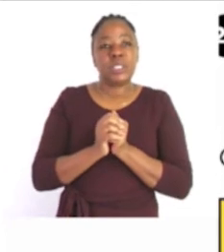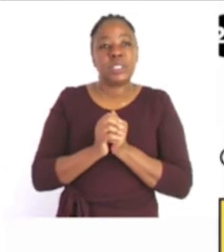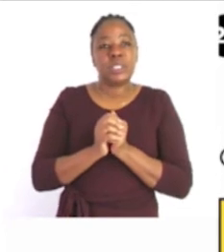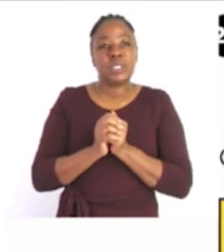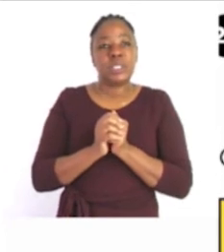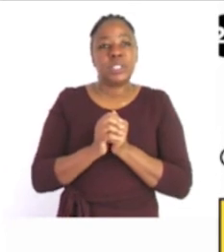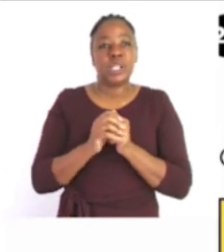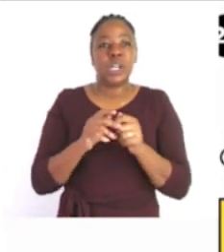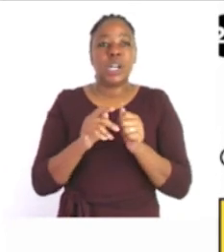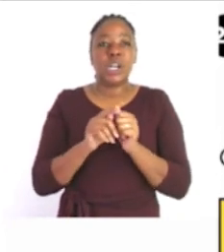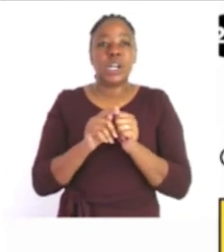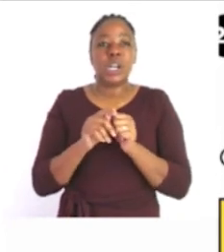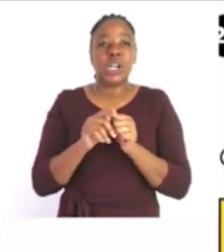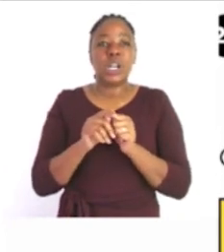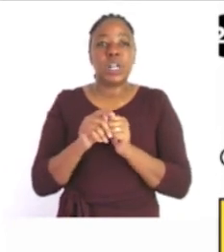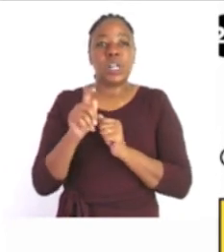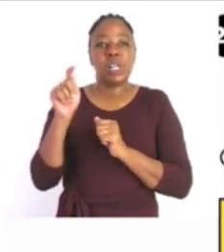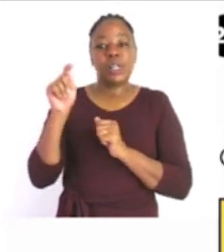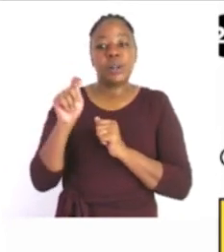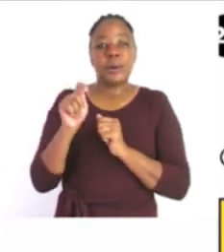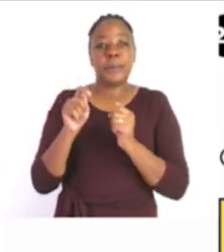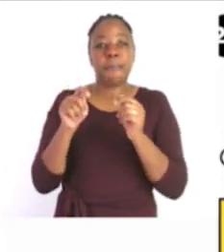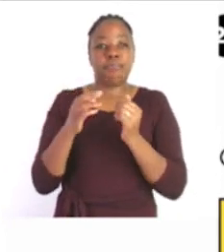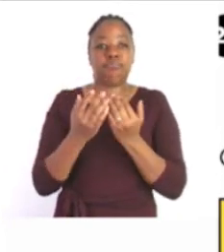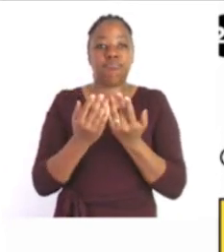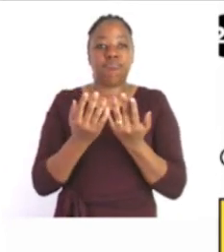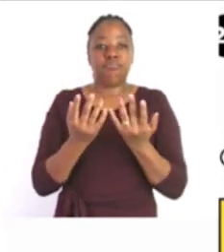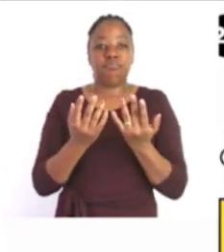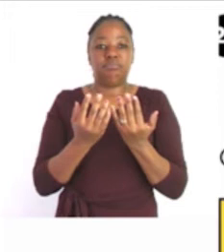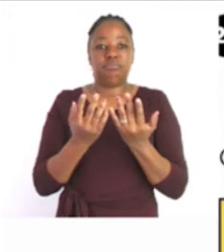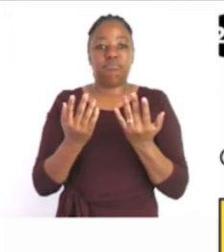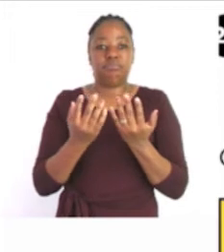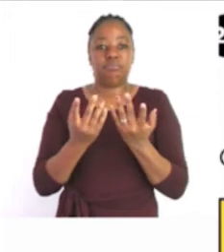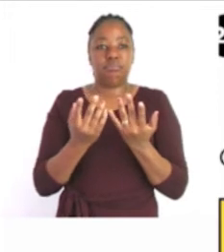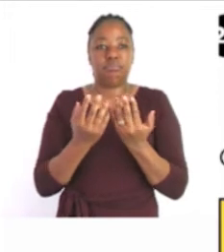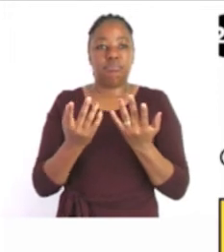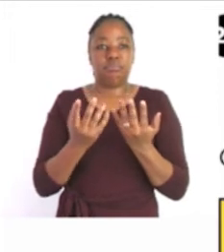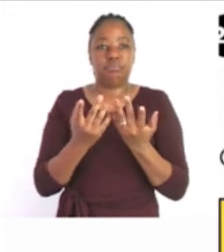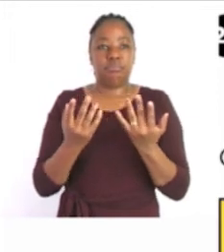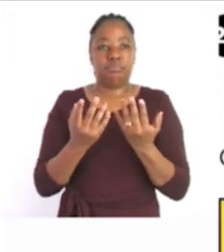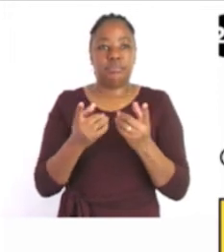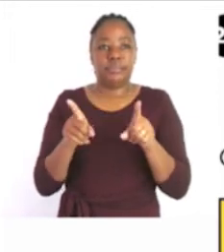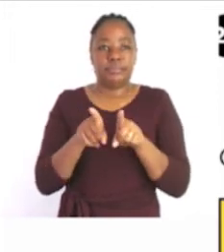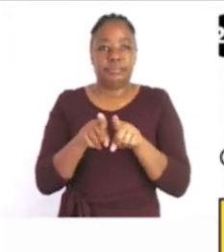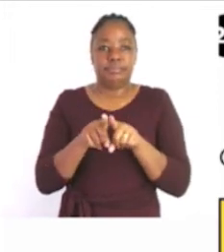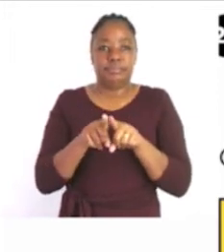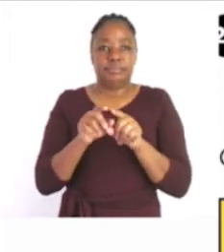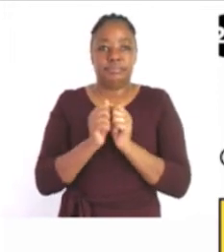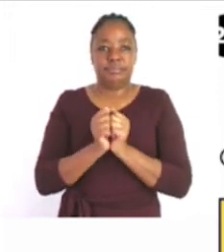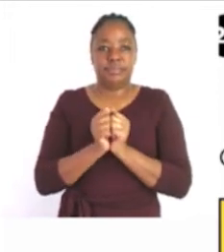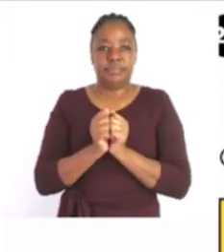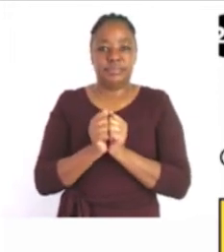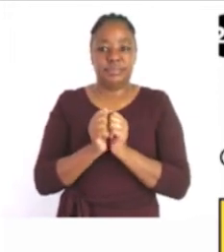skated? Yes, that is the answer. So I'd like you to please circle the word